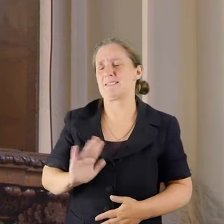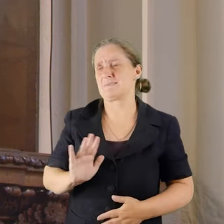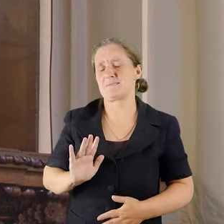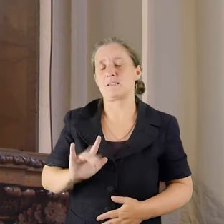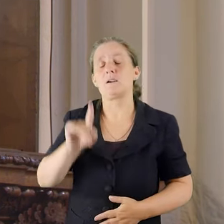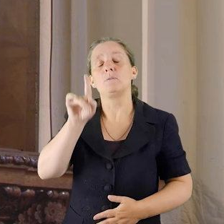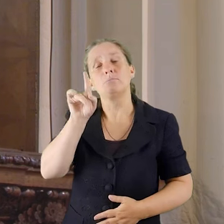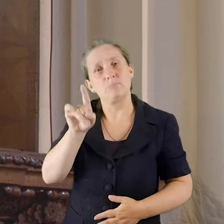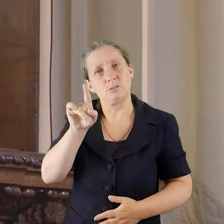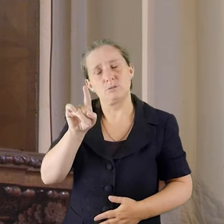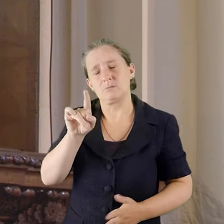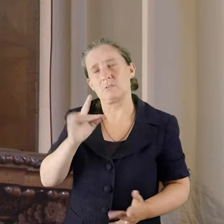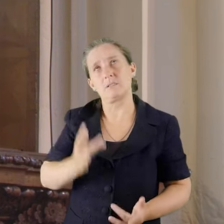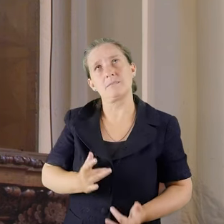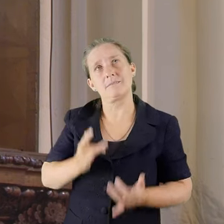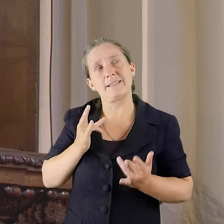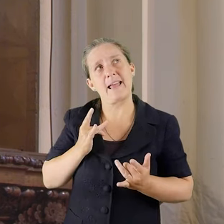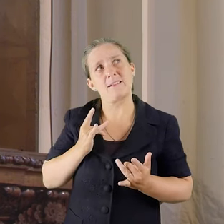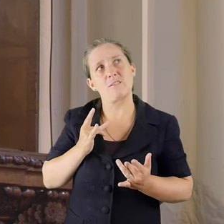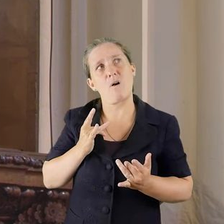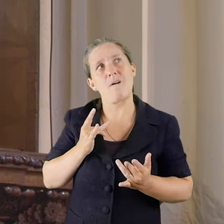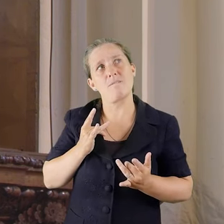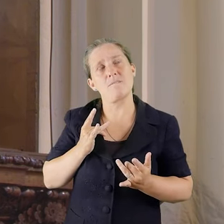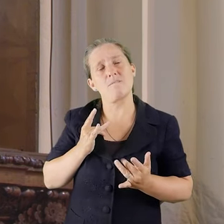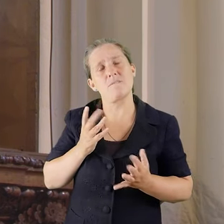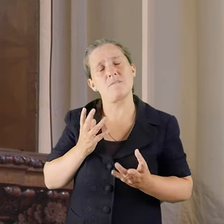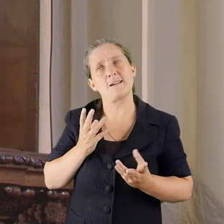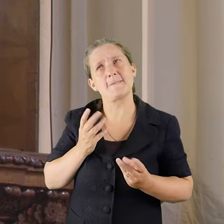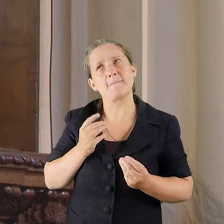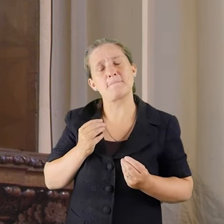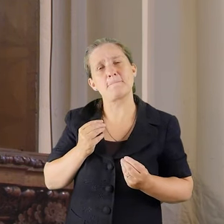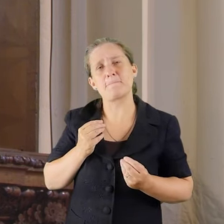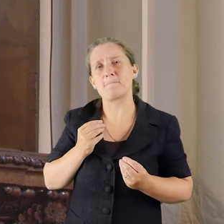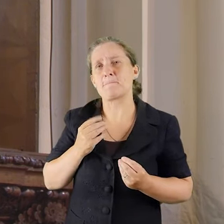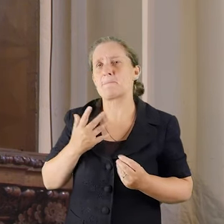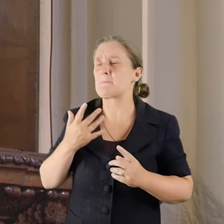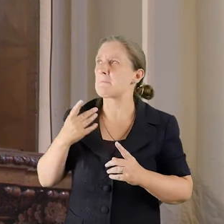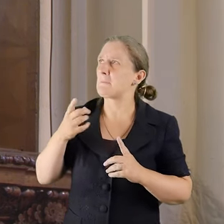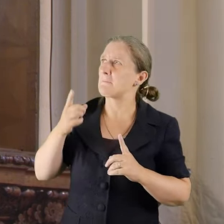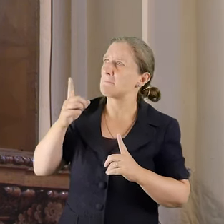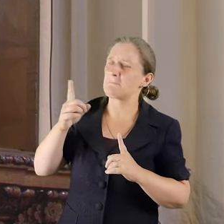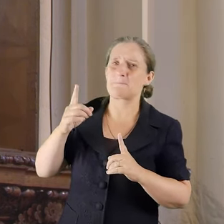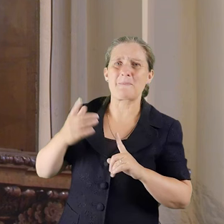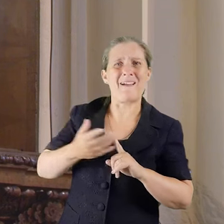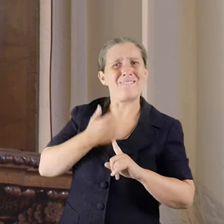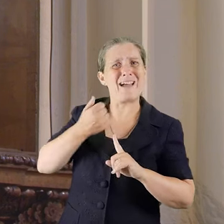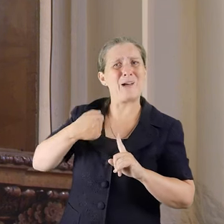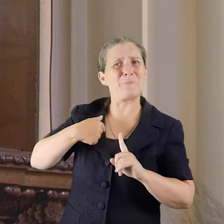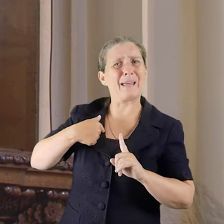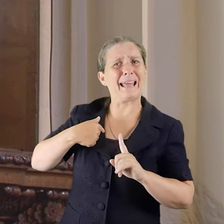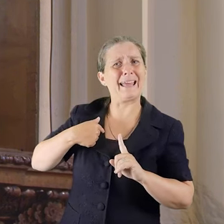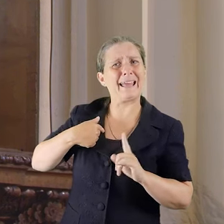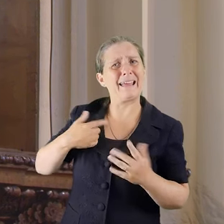he did have the overwhelming sense that he himself had been found.